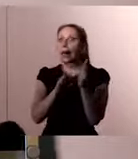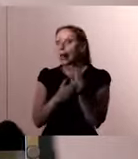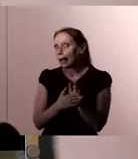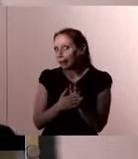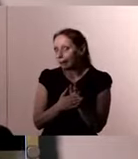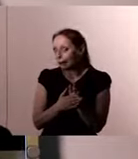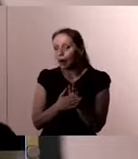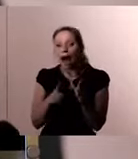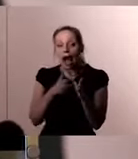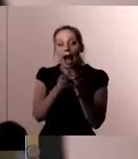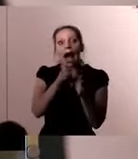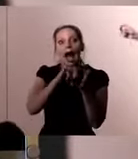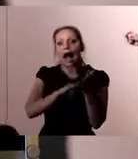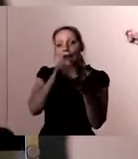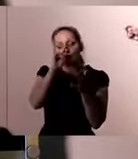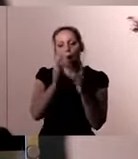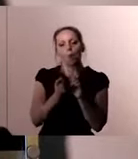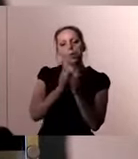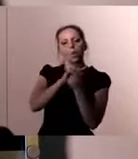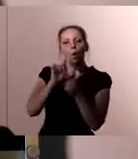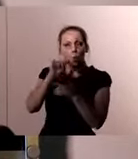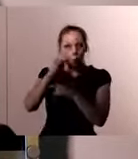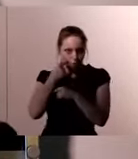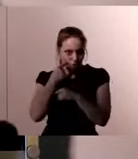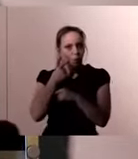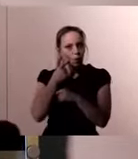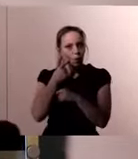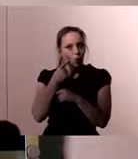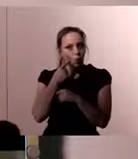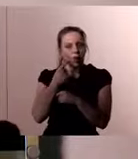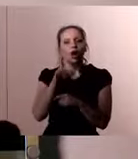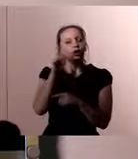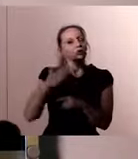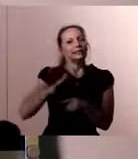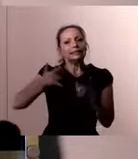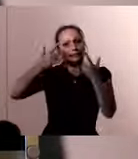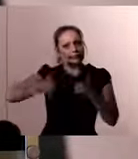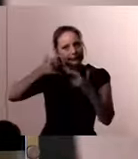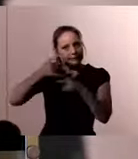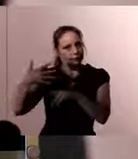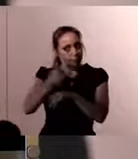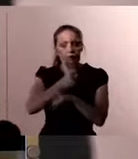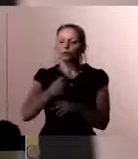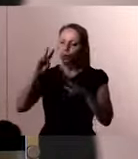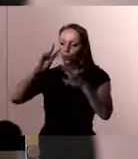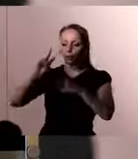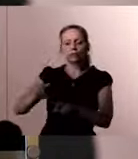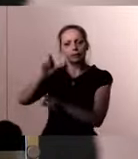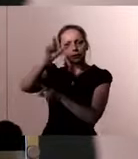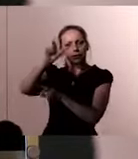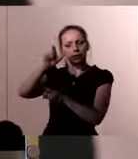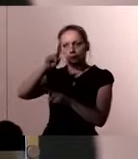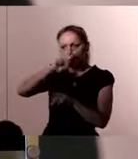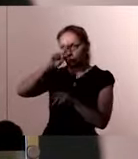claim that an ape can deceive another ape on purpose, then you want to be able to test that. So there's a group of researchers who've done a lot